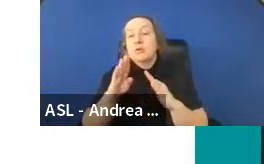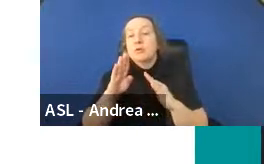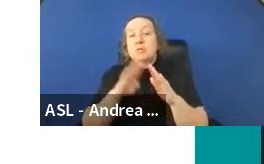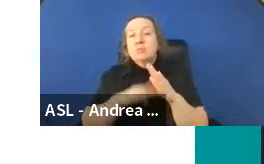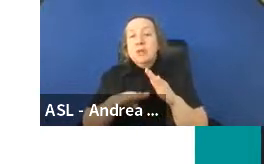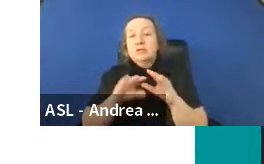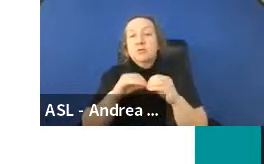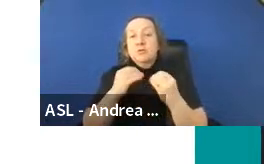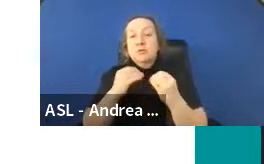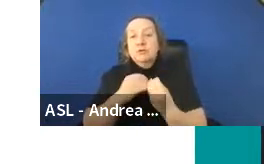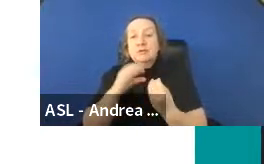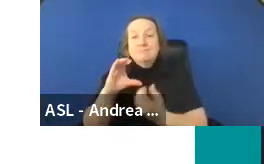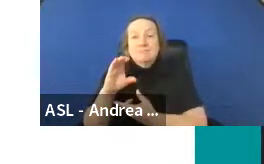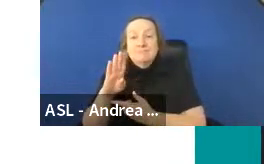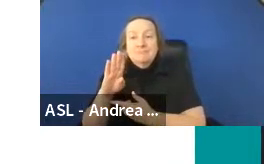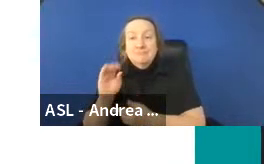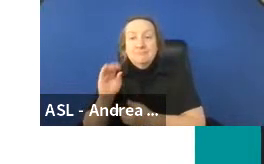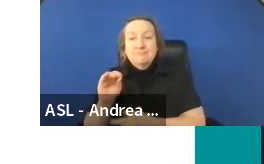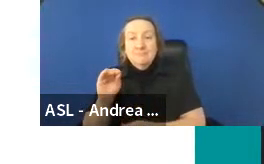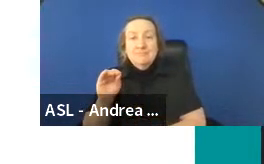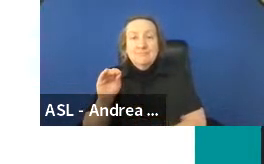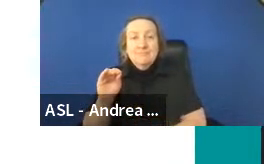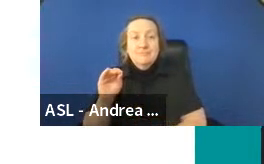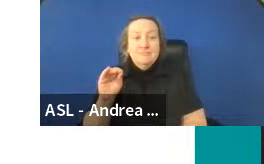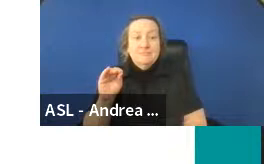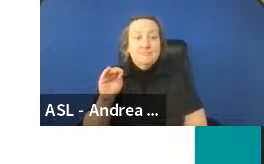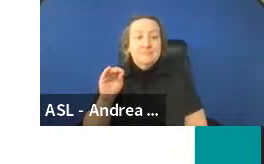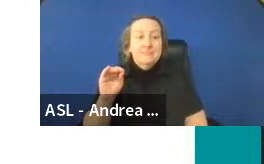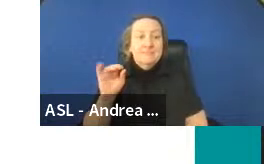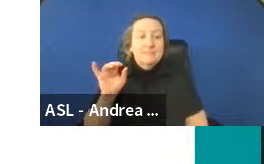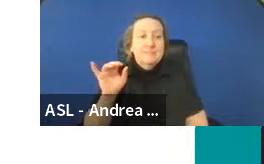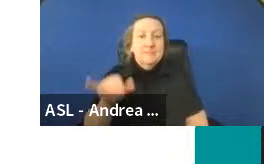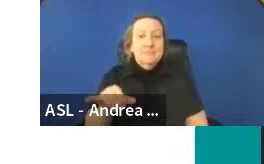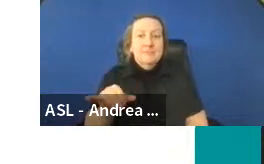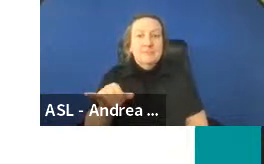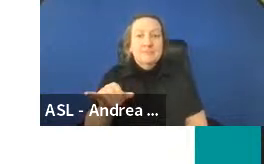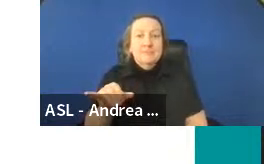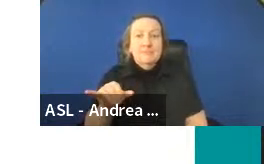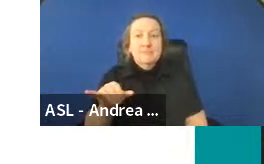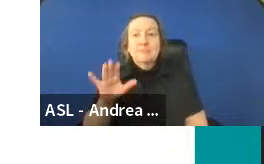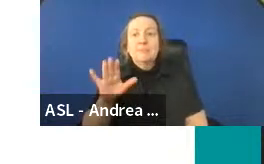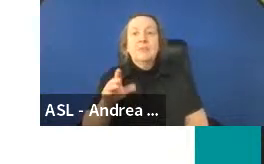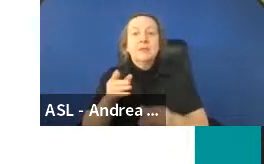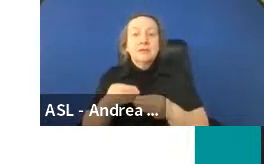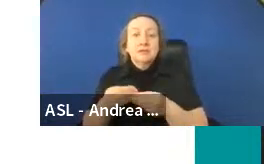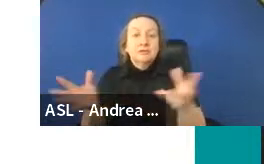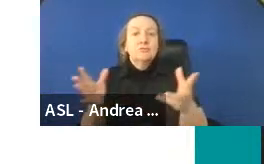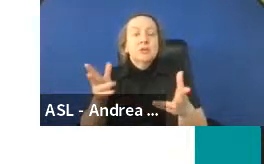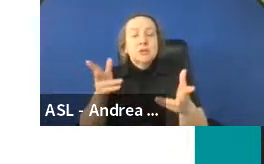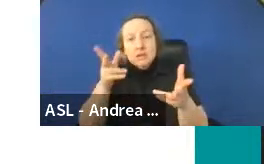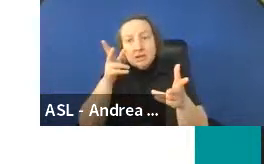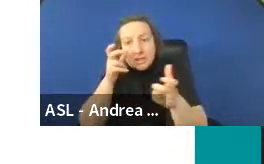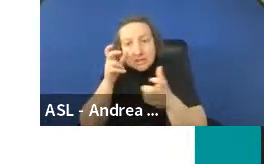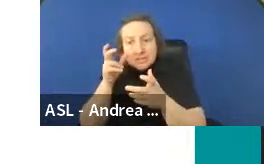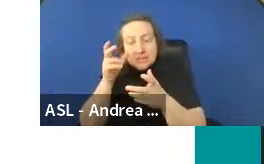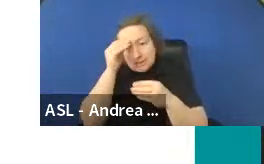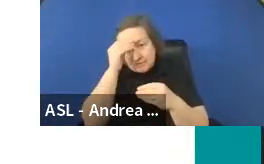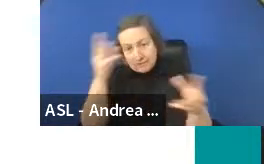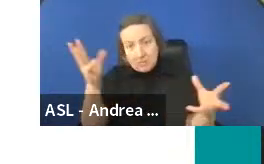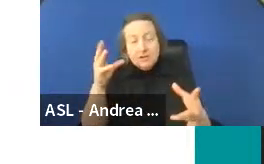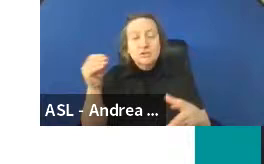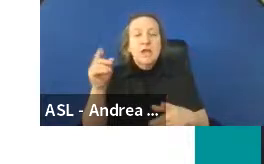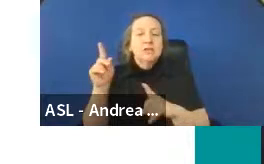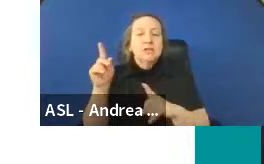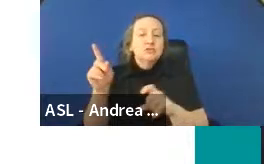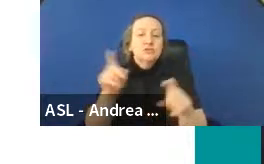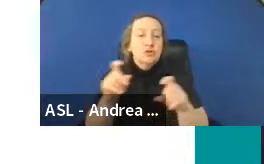that received miniature grants from us. There's a total of 11 CBOs who distributed listening and session information and survey